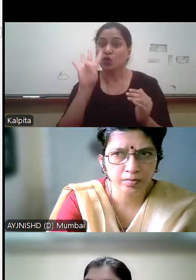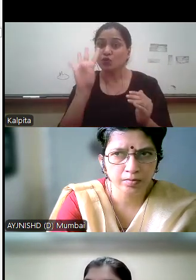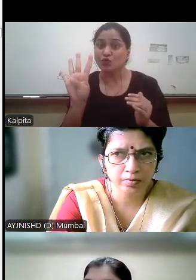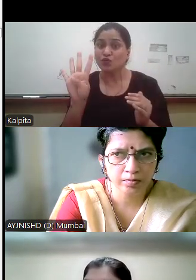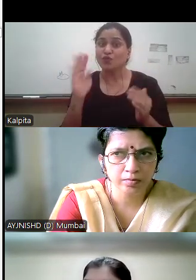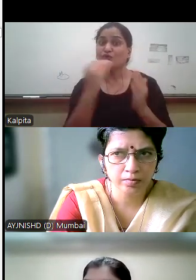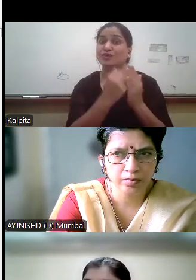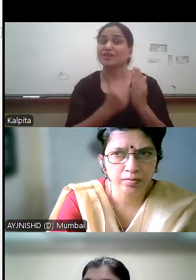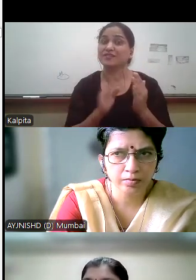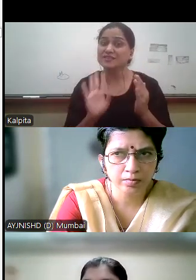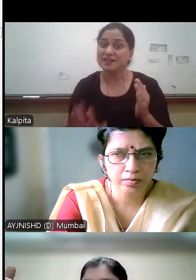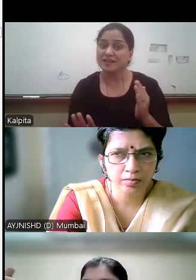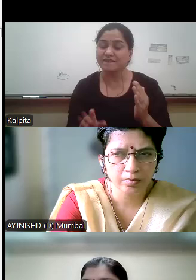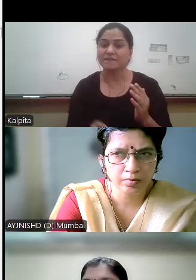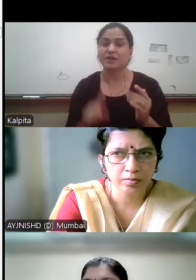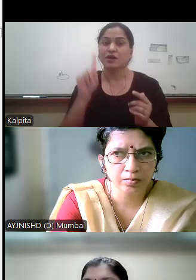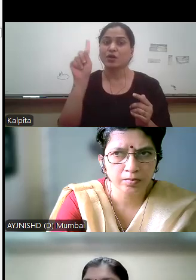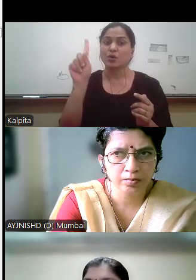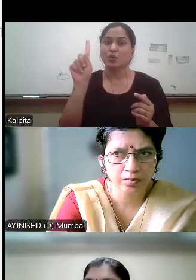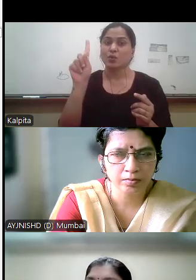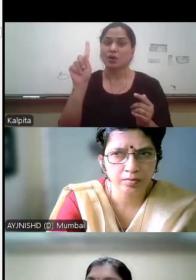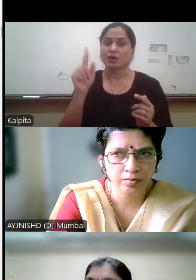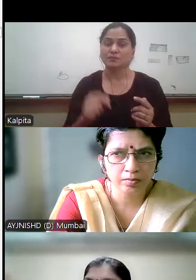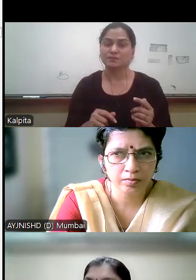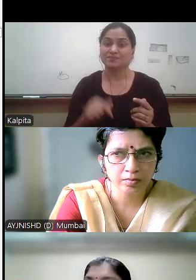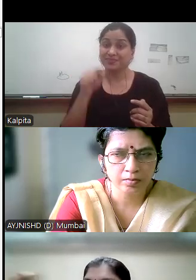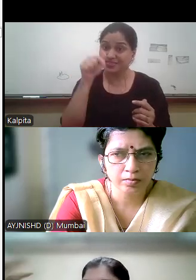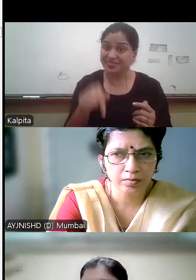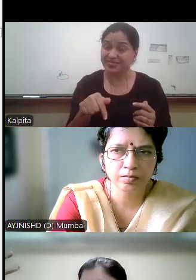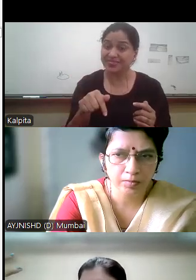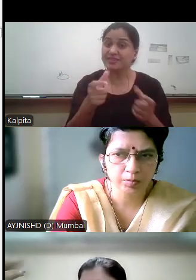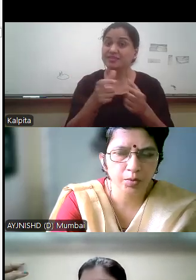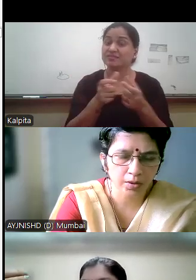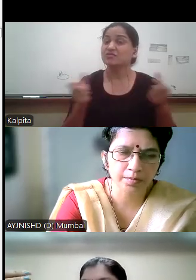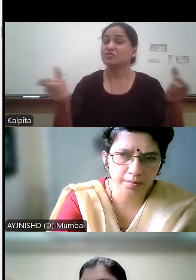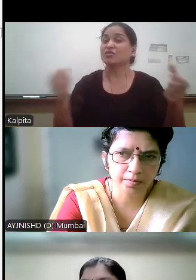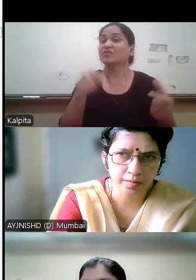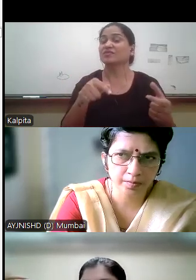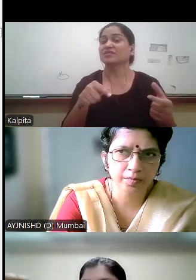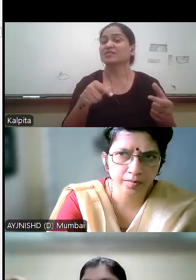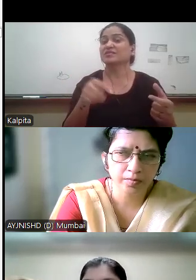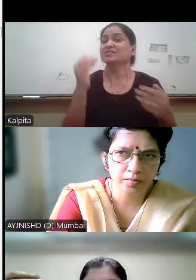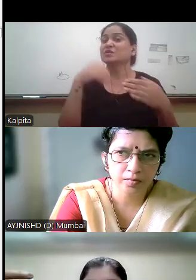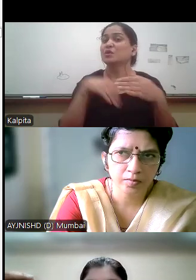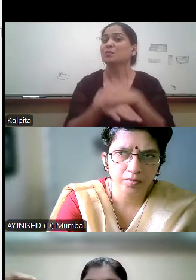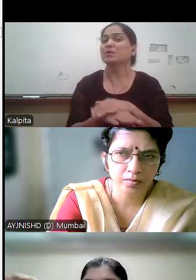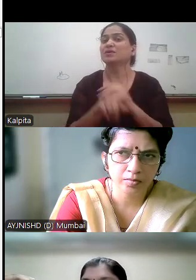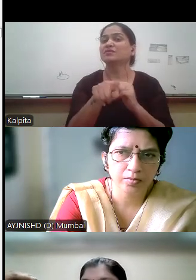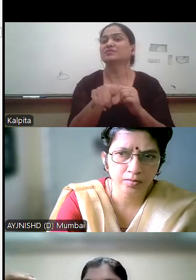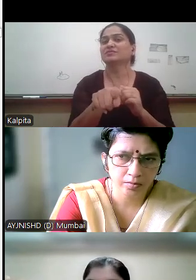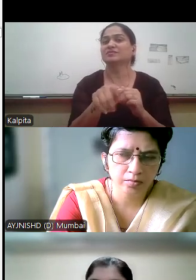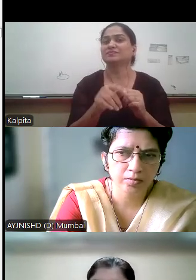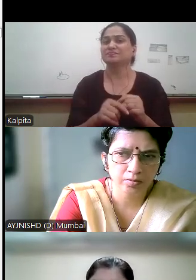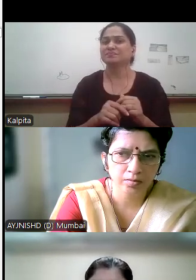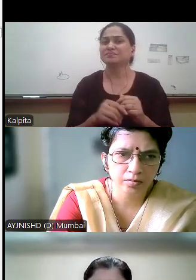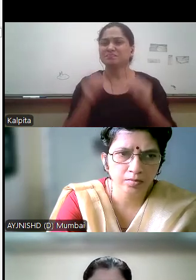for community educational. Like we are doing this webinar. This is a part of awareness program to create awareness, sensitization